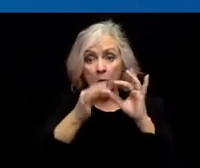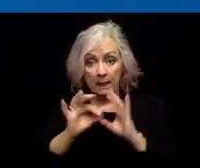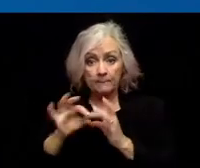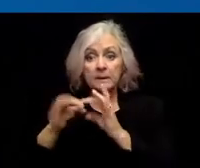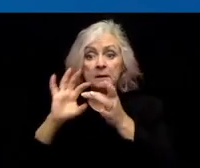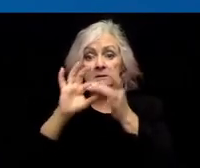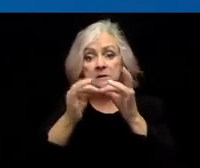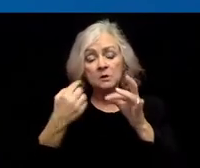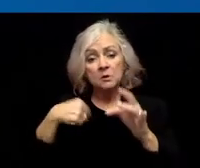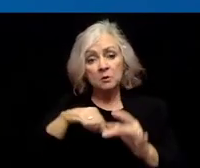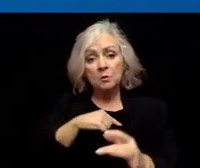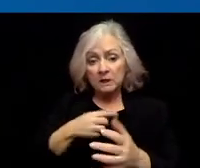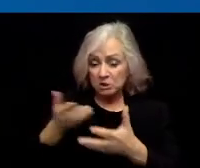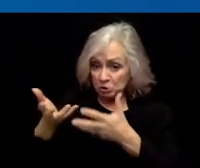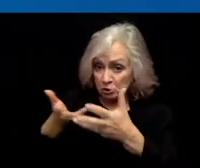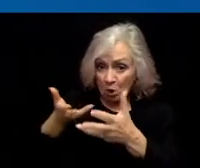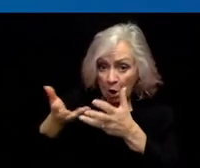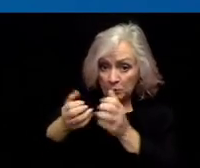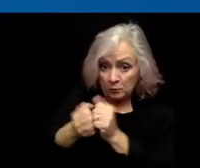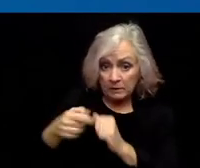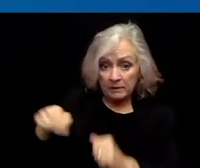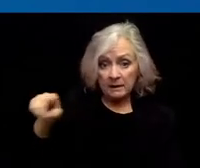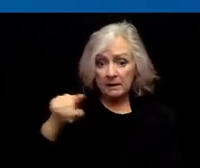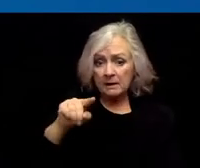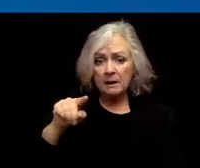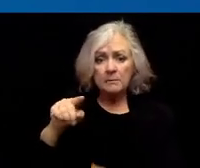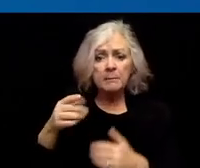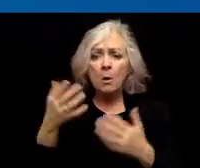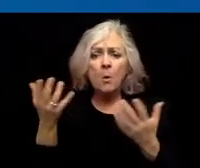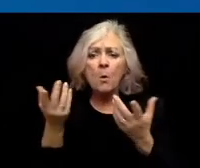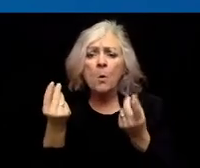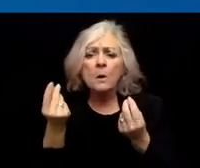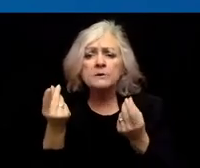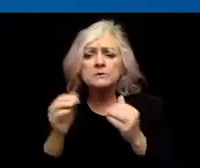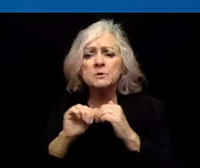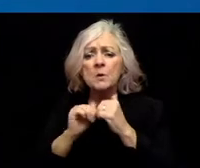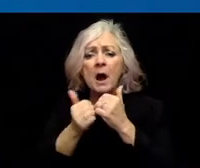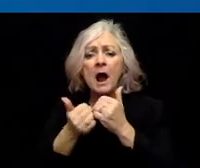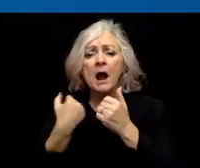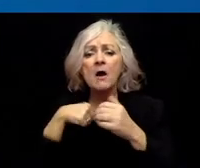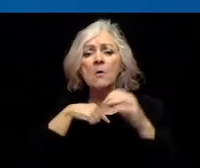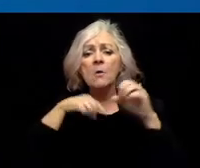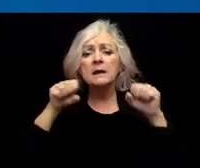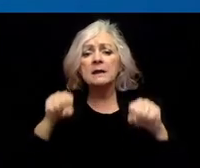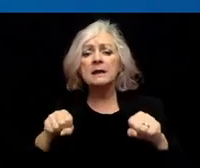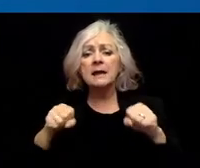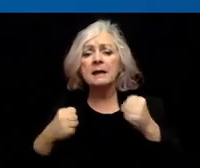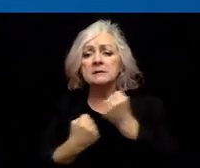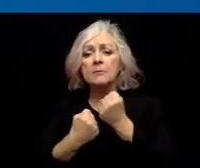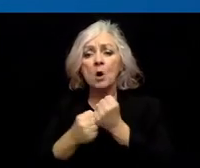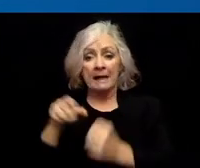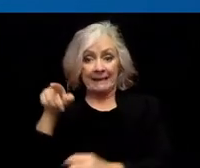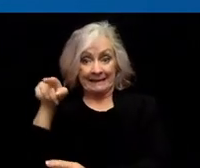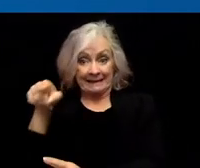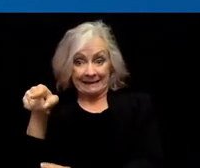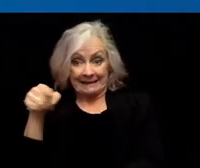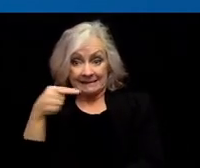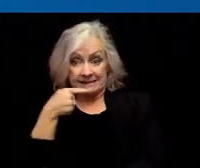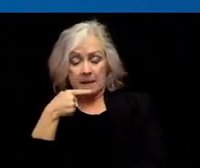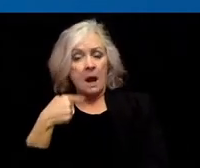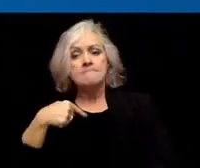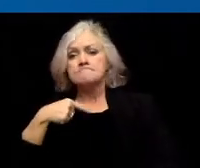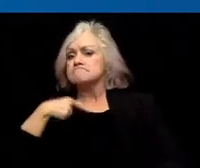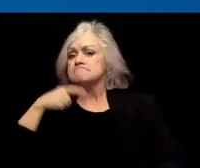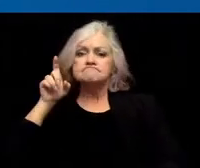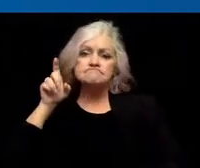him about what he thought he needed to do and how we could support him. And he said, I got to lose weight. And so